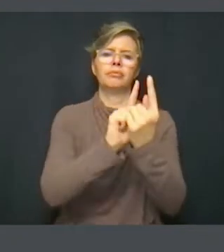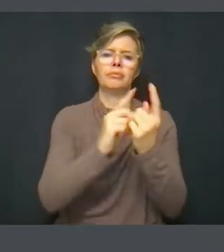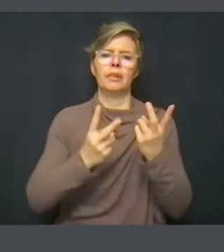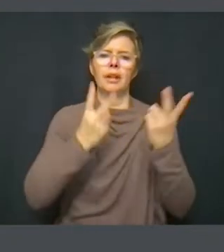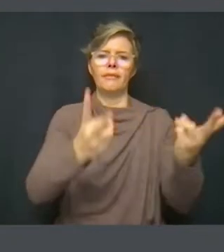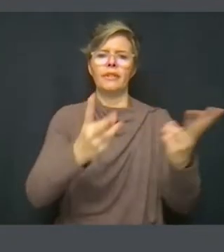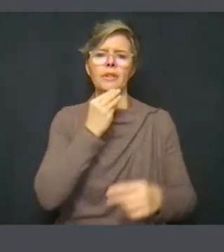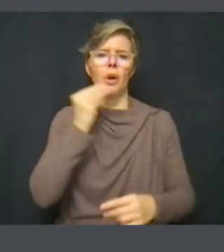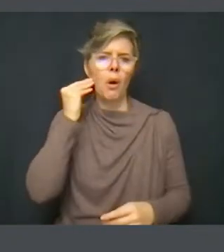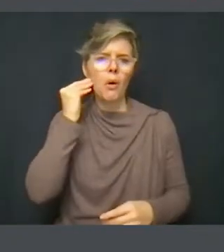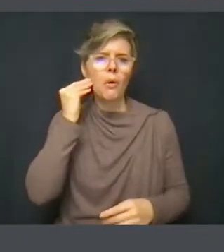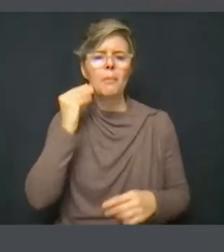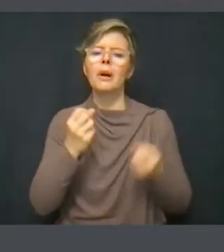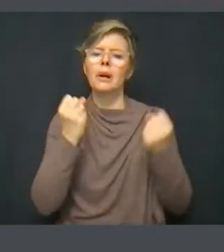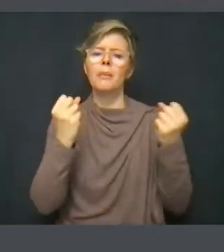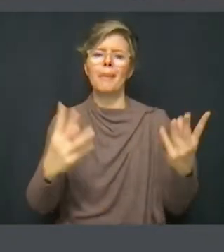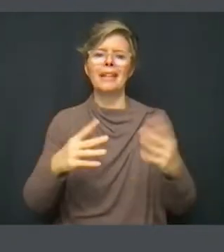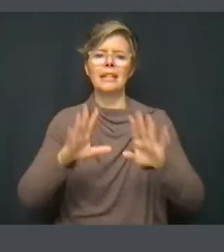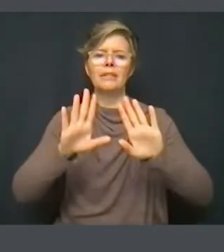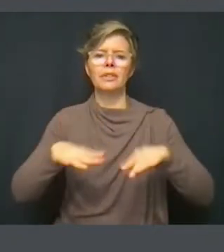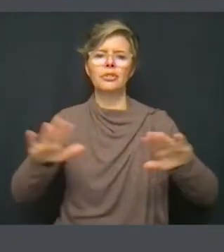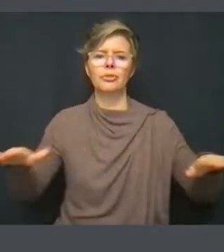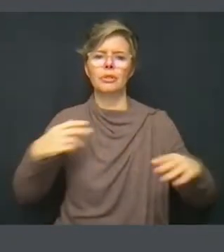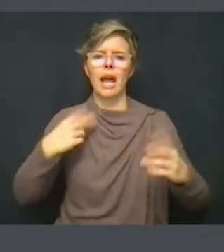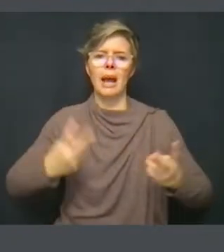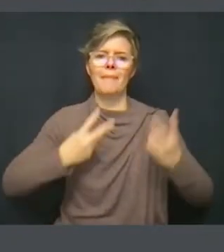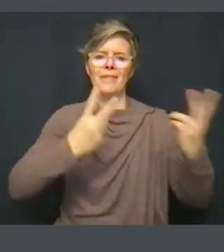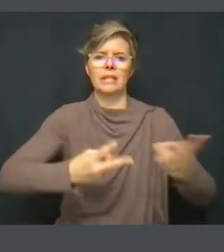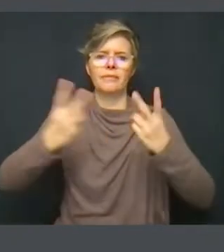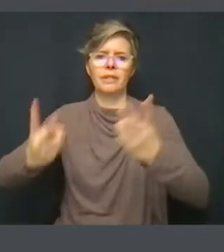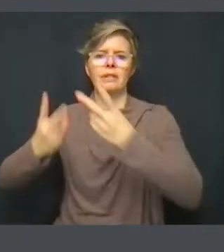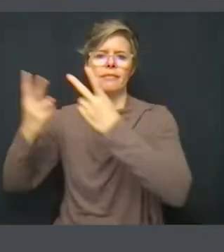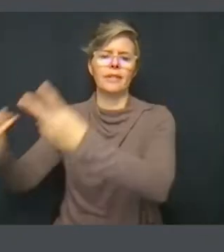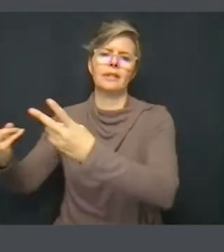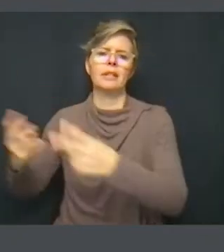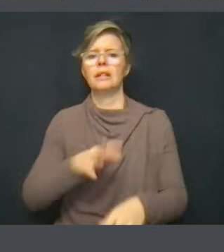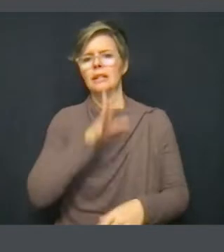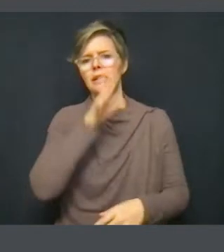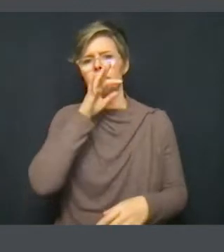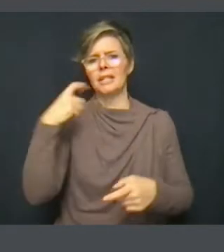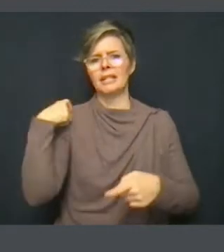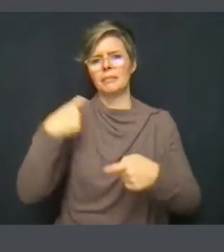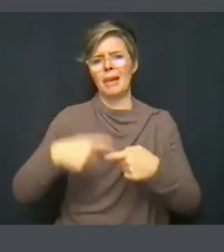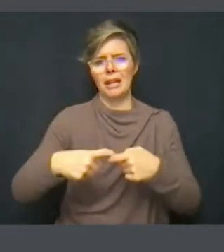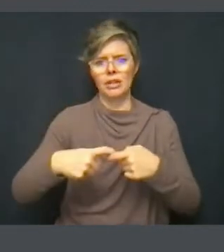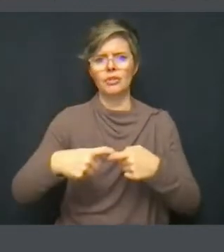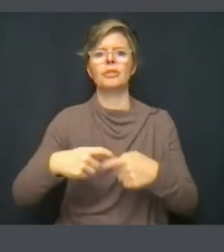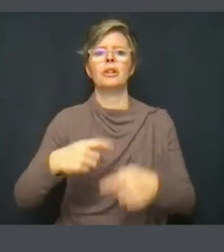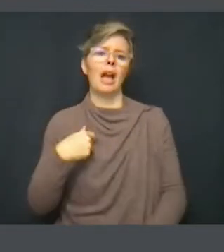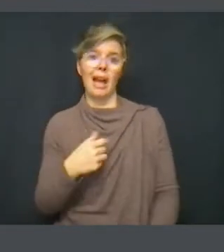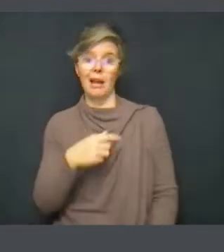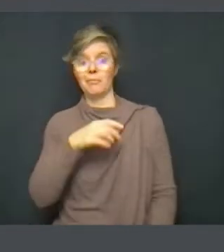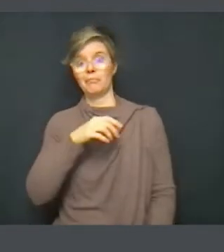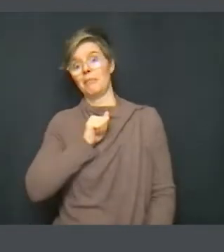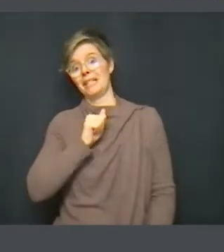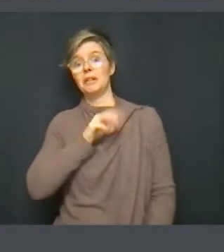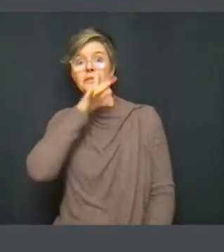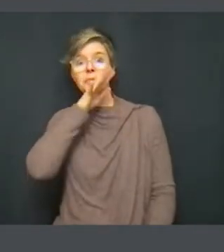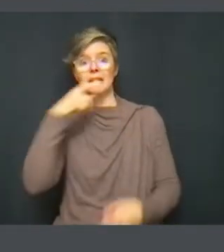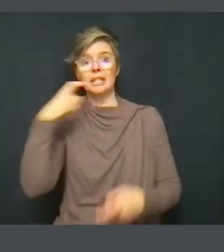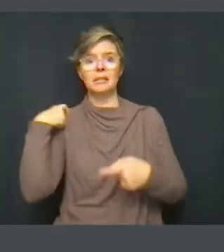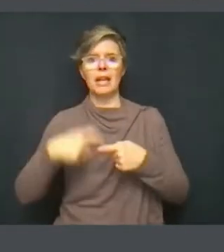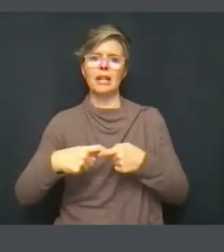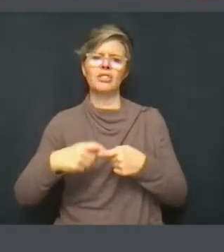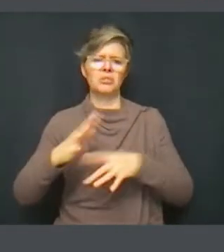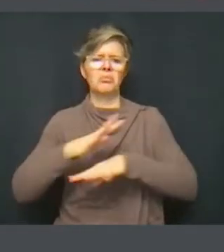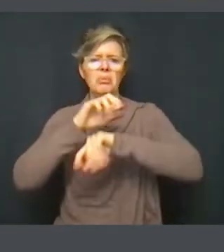is my background. So I'm very familiar with that background. It was natural for me, right? But I did